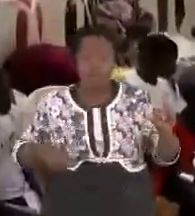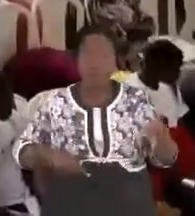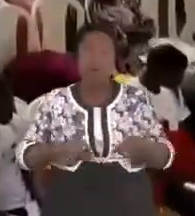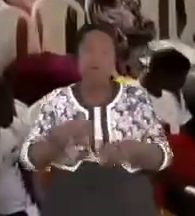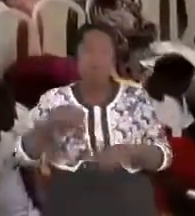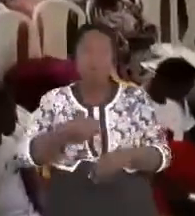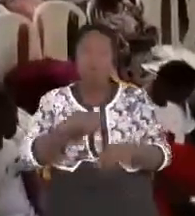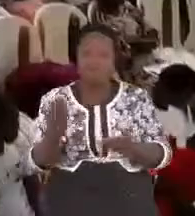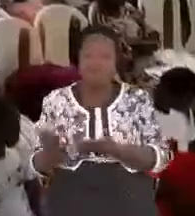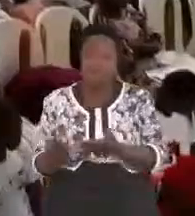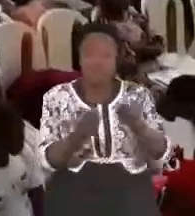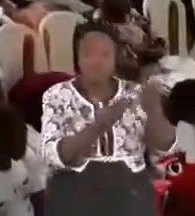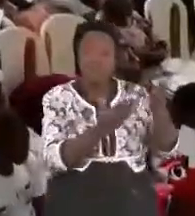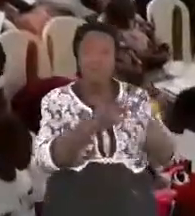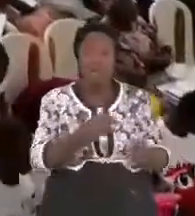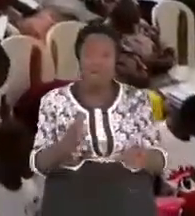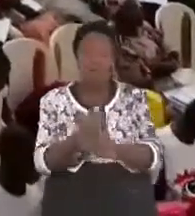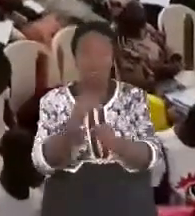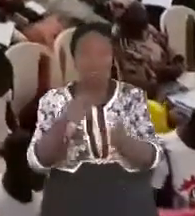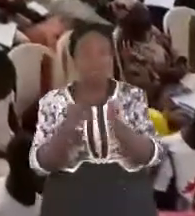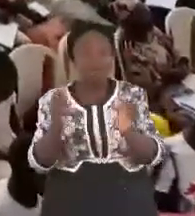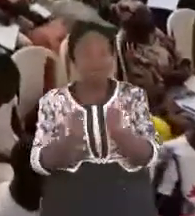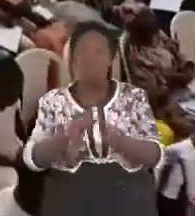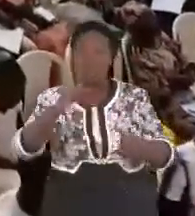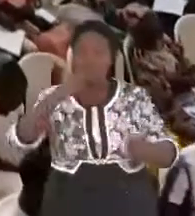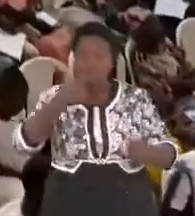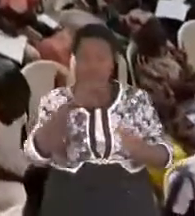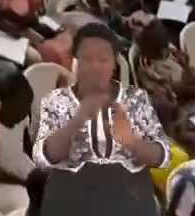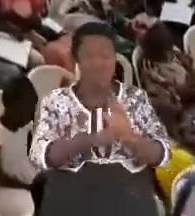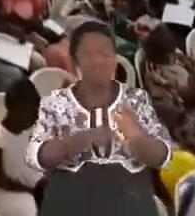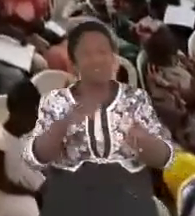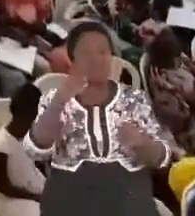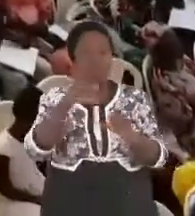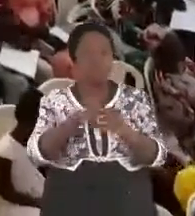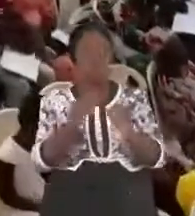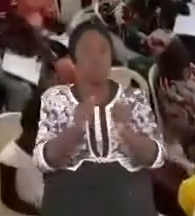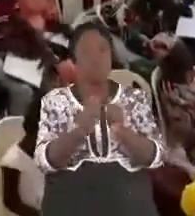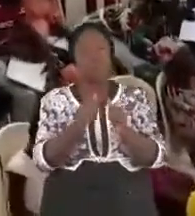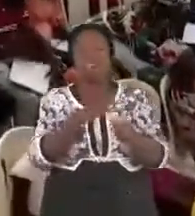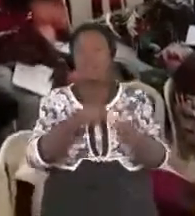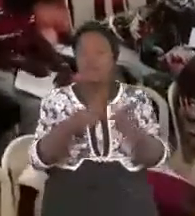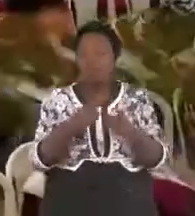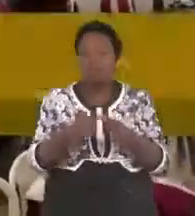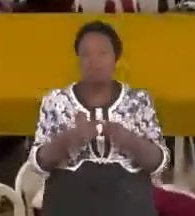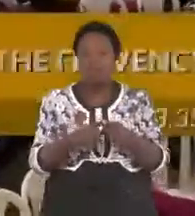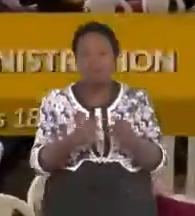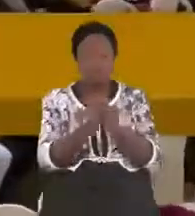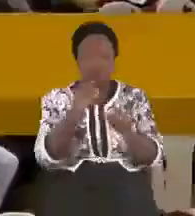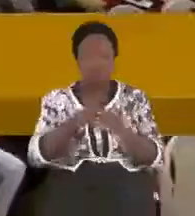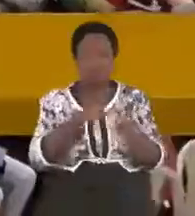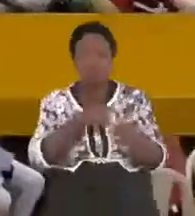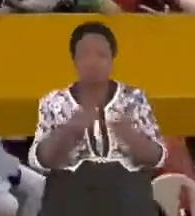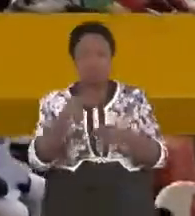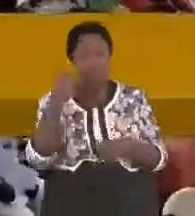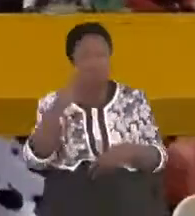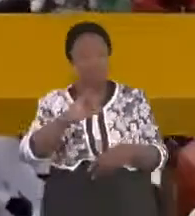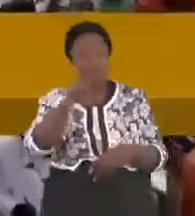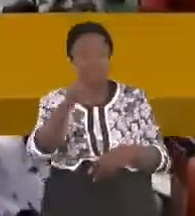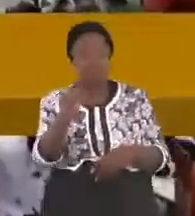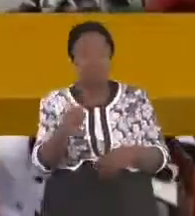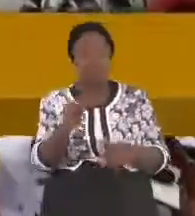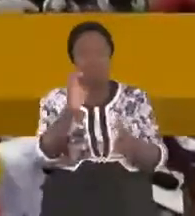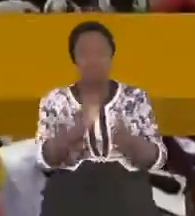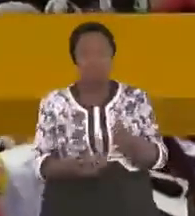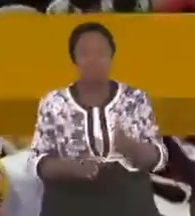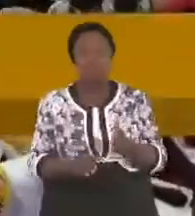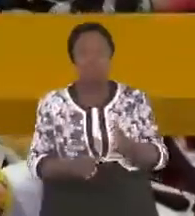it with the fervency within. Look at John chapter 5, verse 33. He